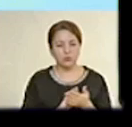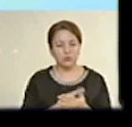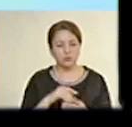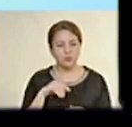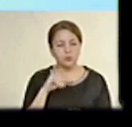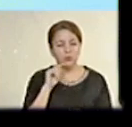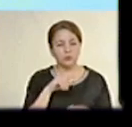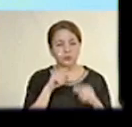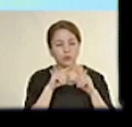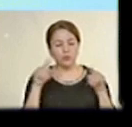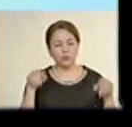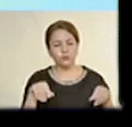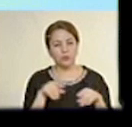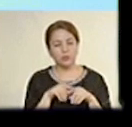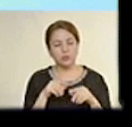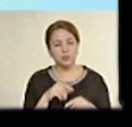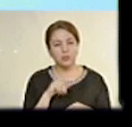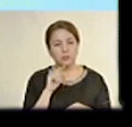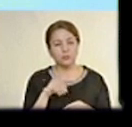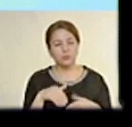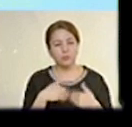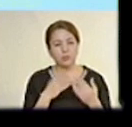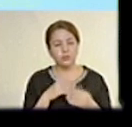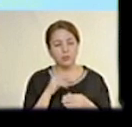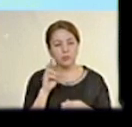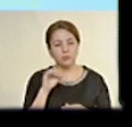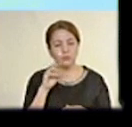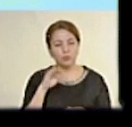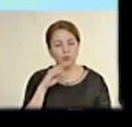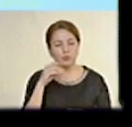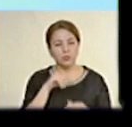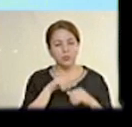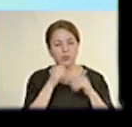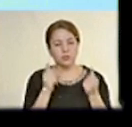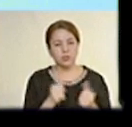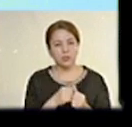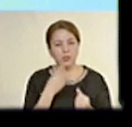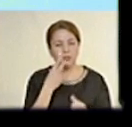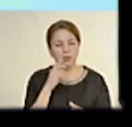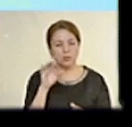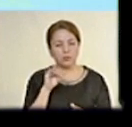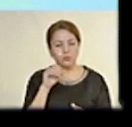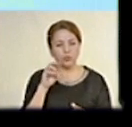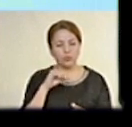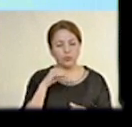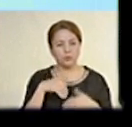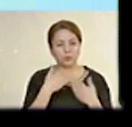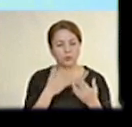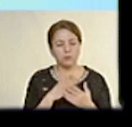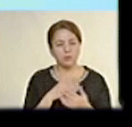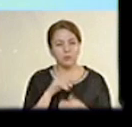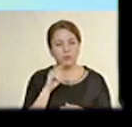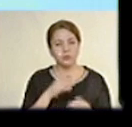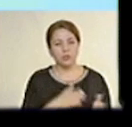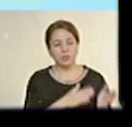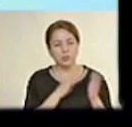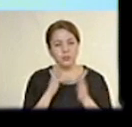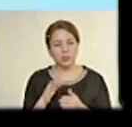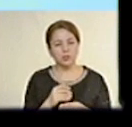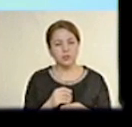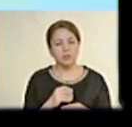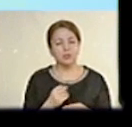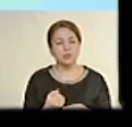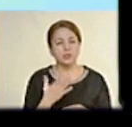to'g'ri to'rtburchaklarimizda mana bu berilgan butun shakllarimiz 2 butunni bildiryapti. Va mana bu keyingi shaklimiz